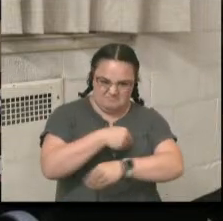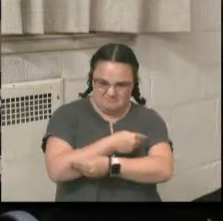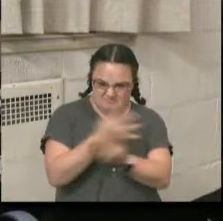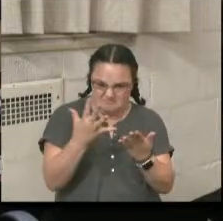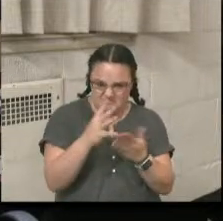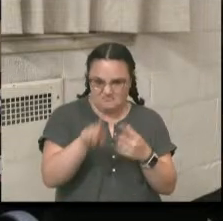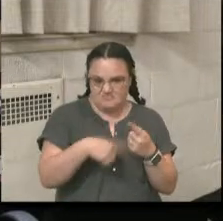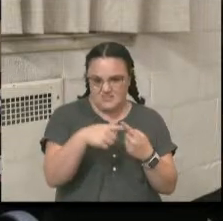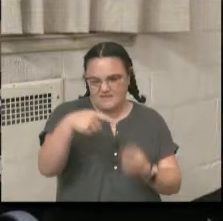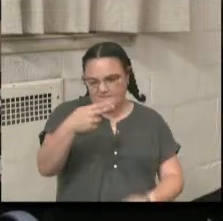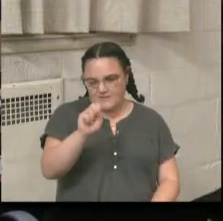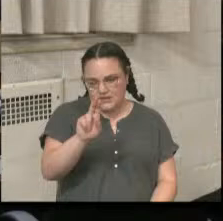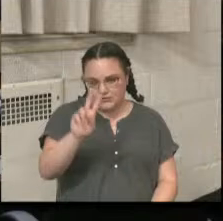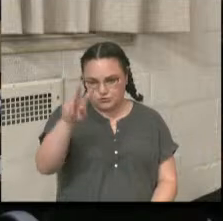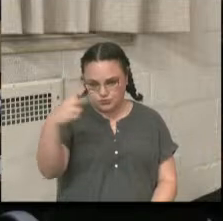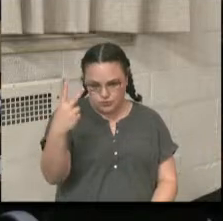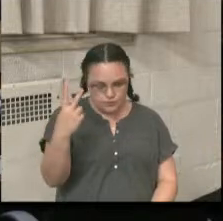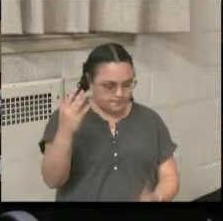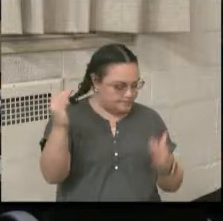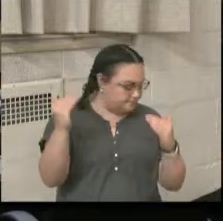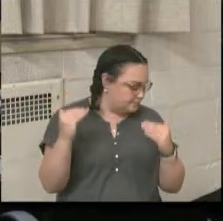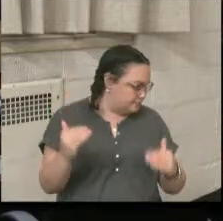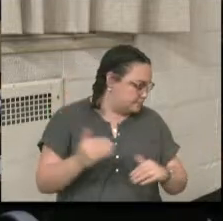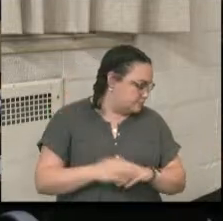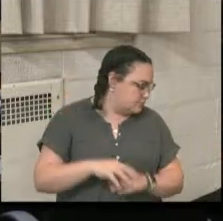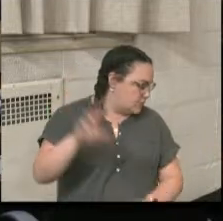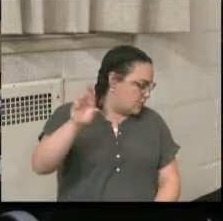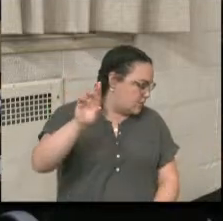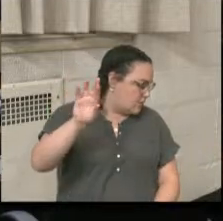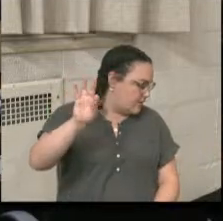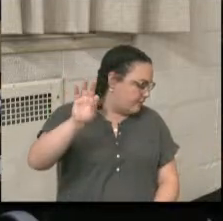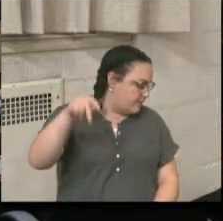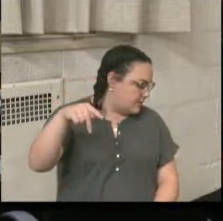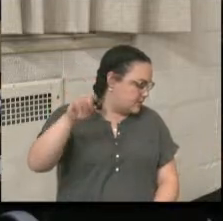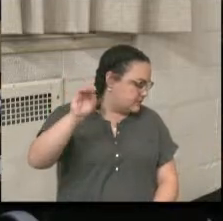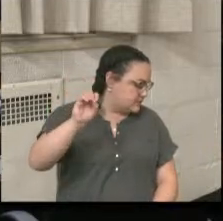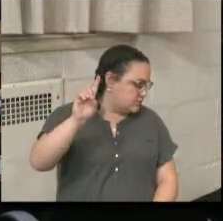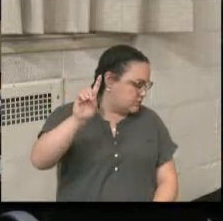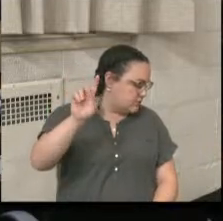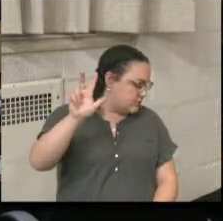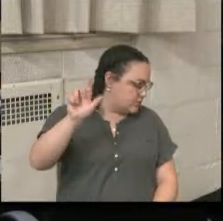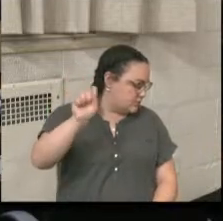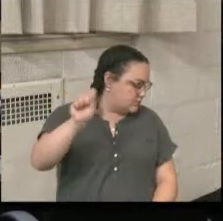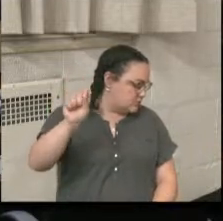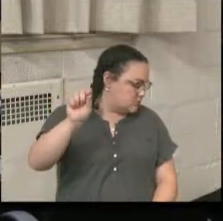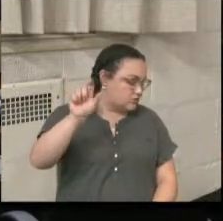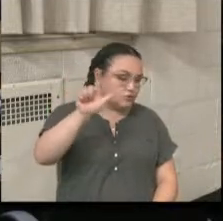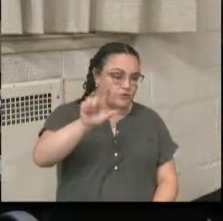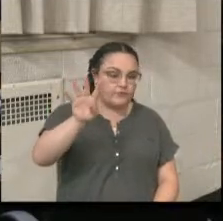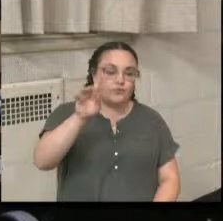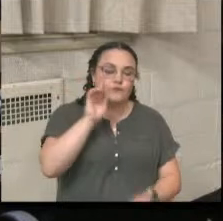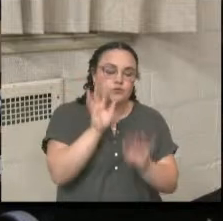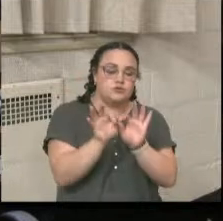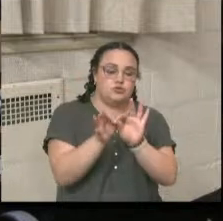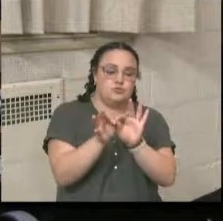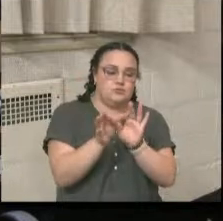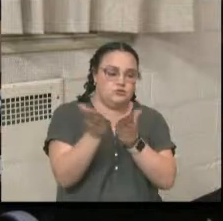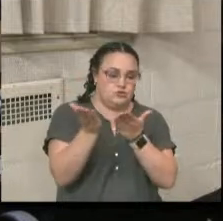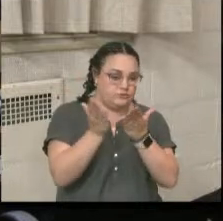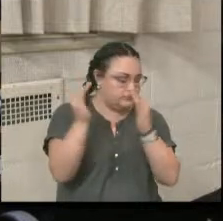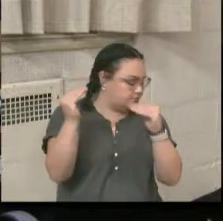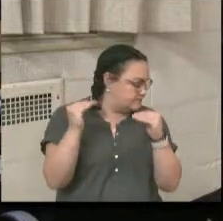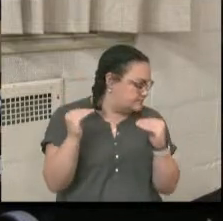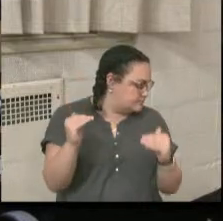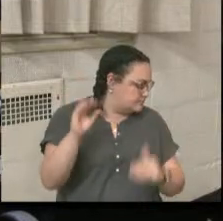2 Program. 6.5 is RFP 013-24 for interpreting services.